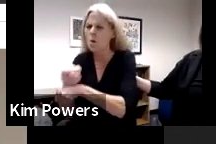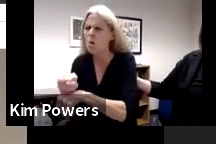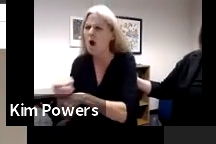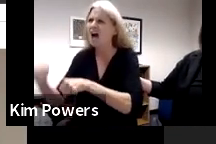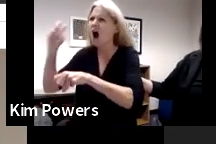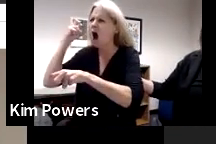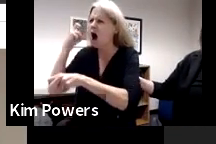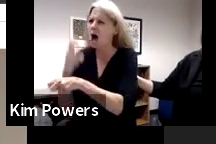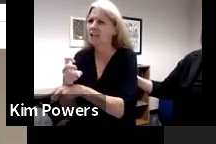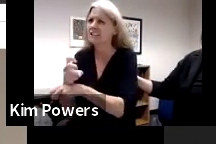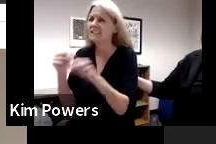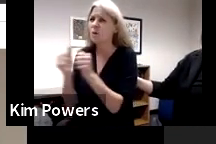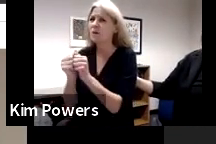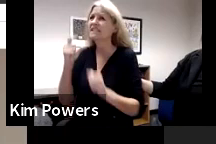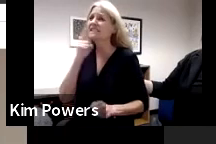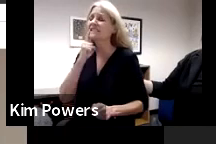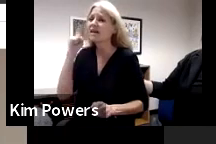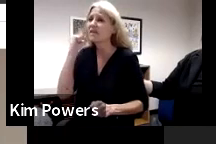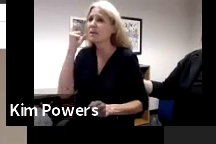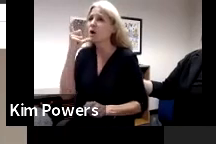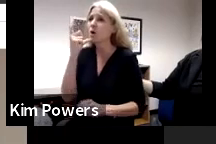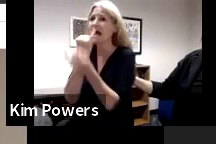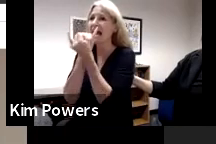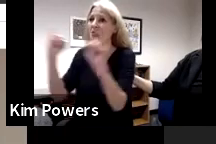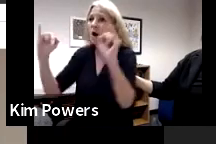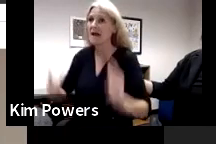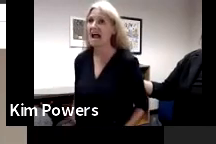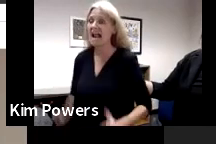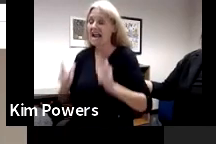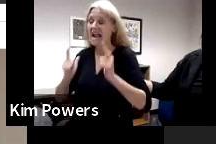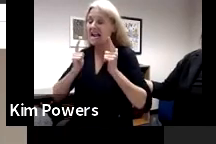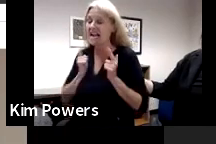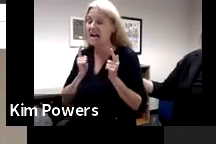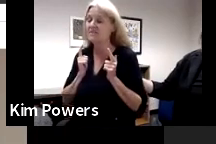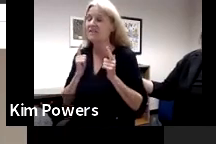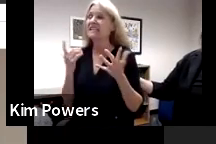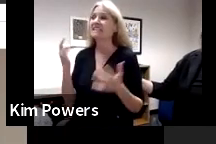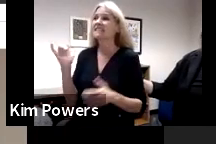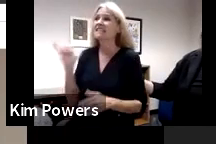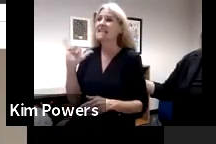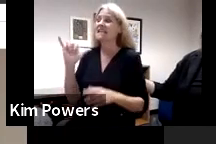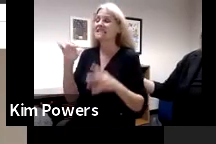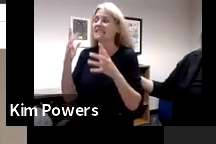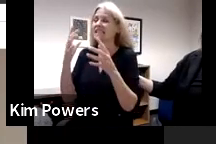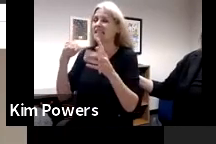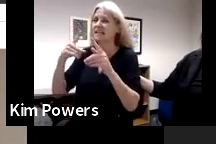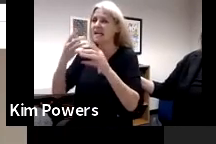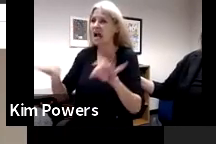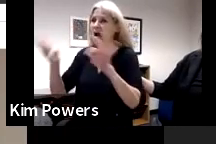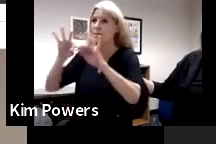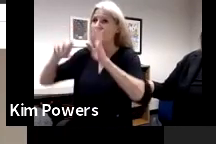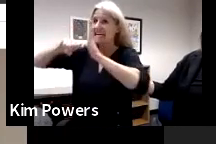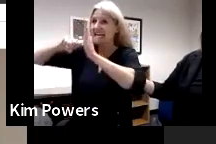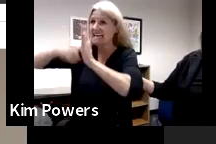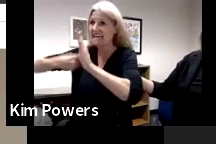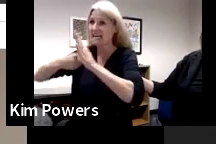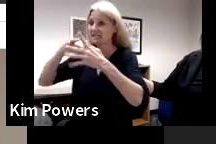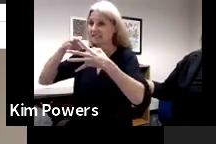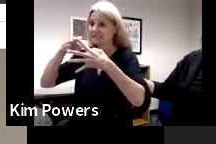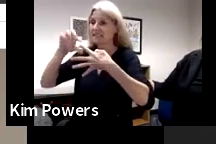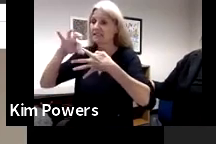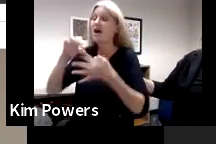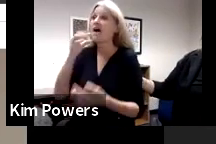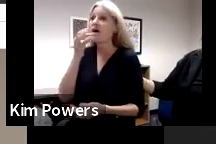SSPs, support service providers, and CNs, co-navigators, they work hard with independently living persons who are